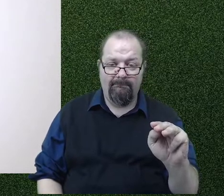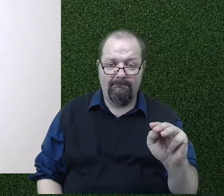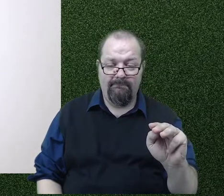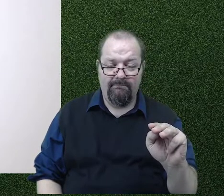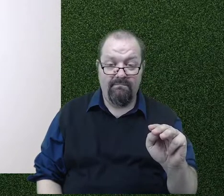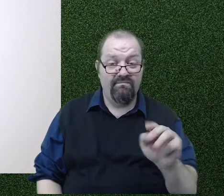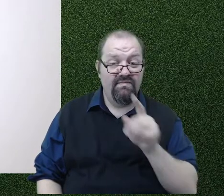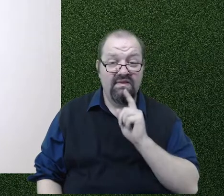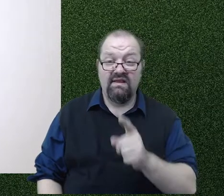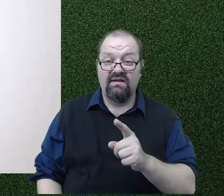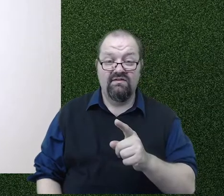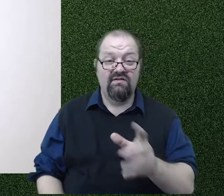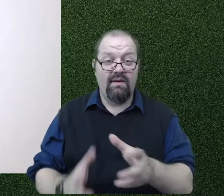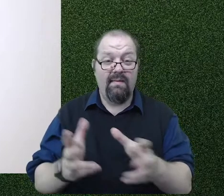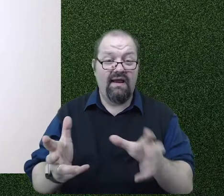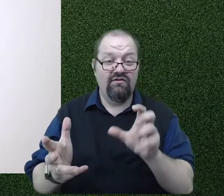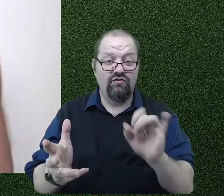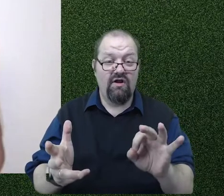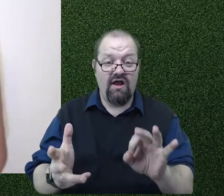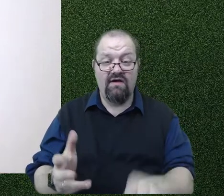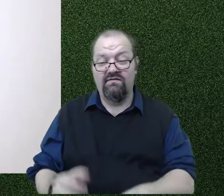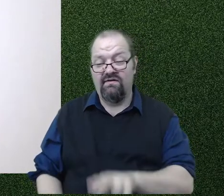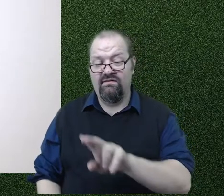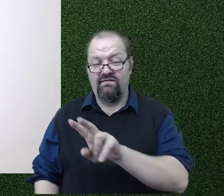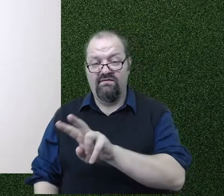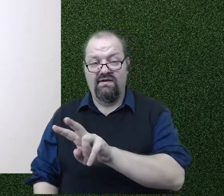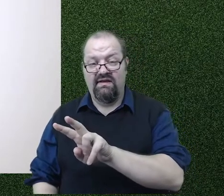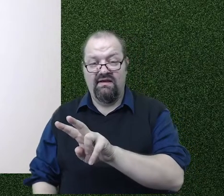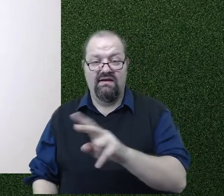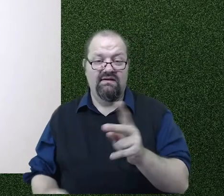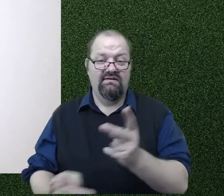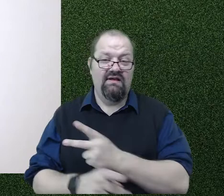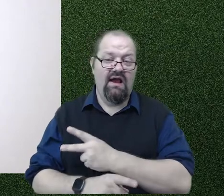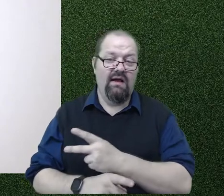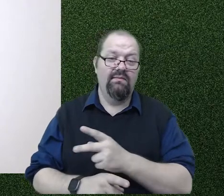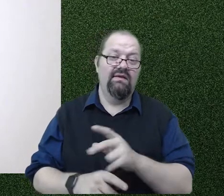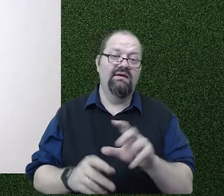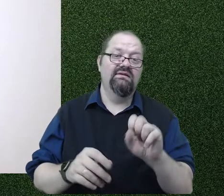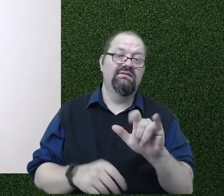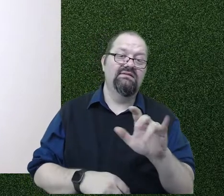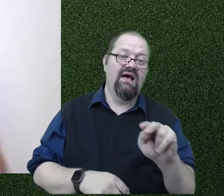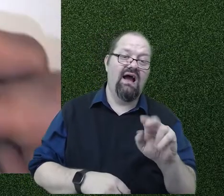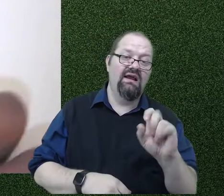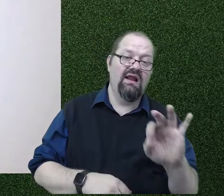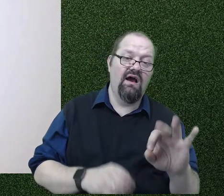is just the magnitude of V times the sine of theta?